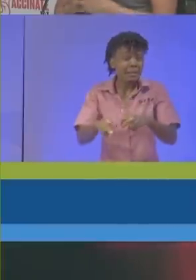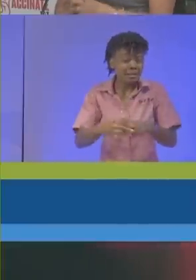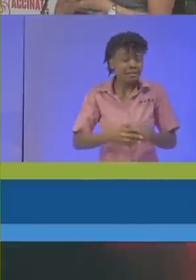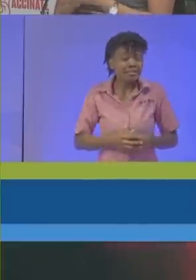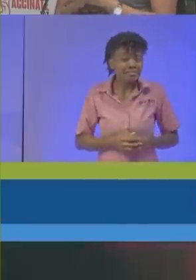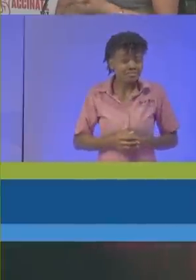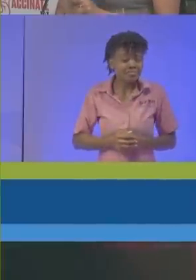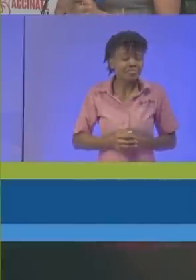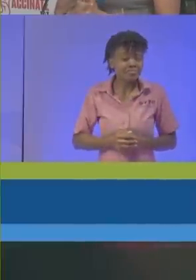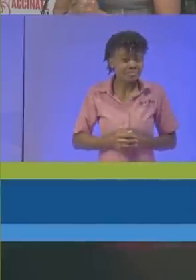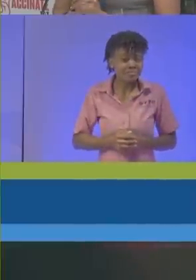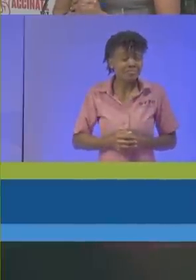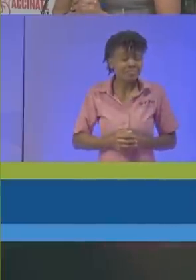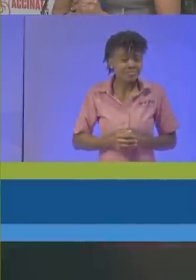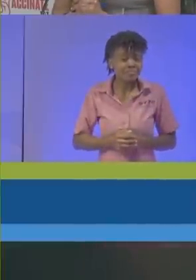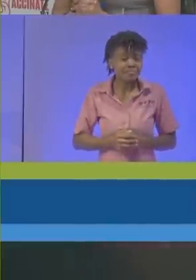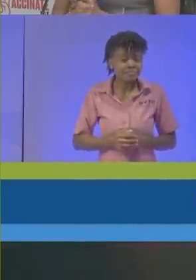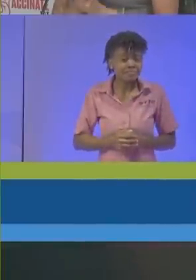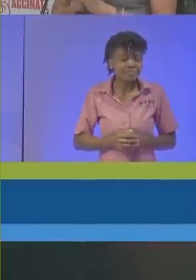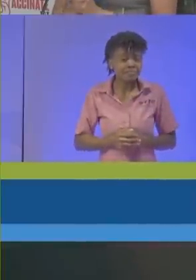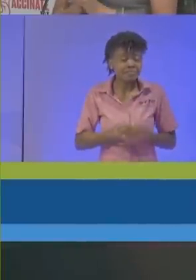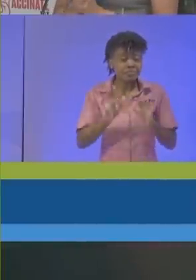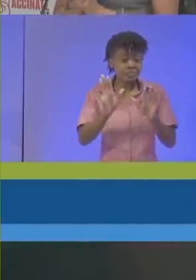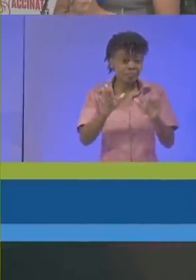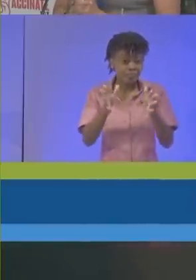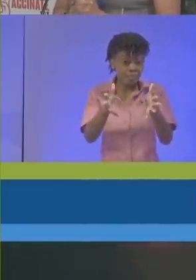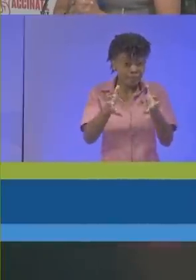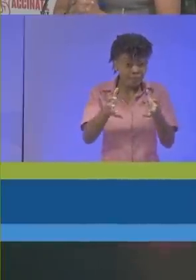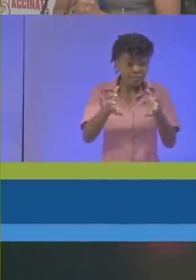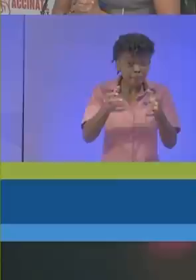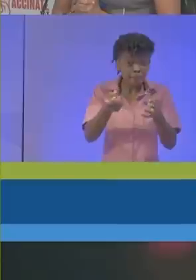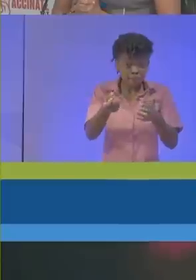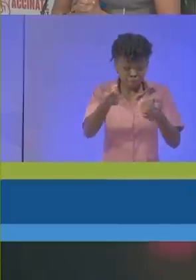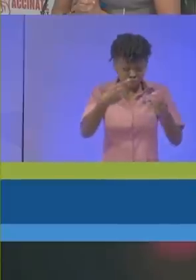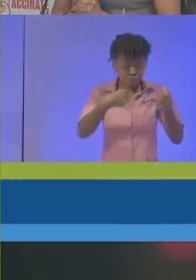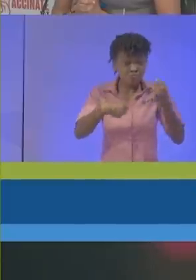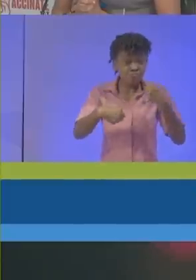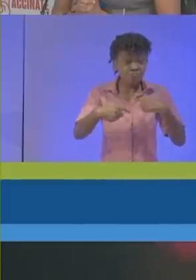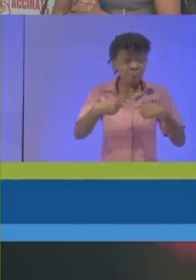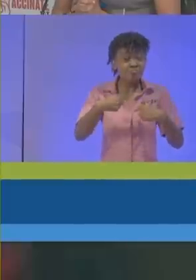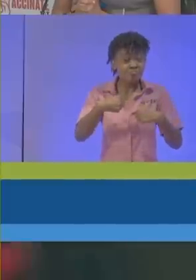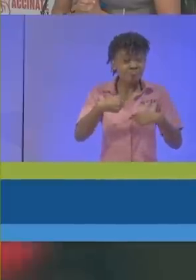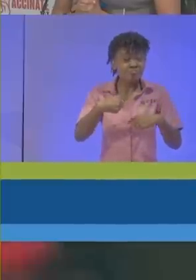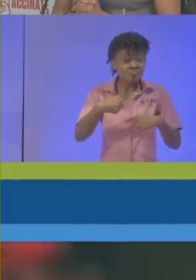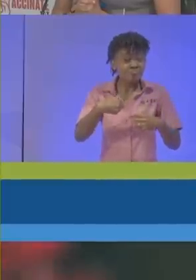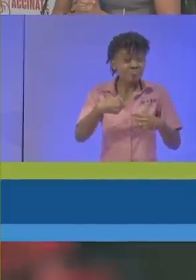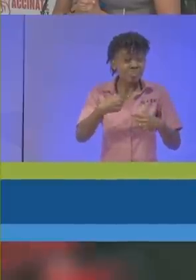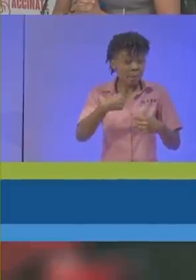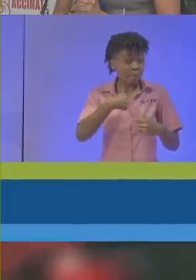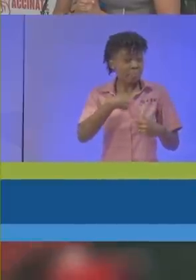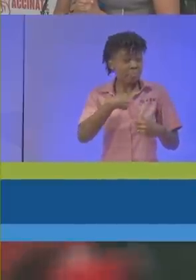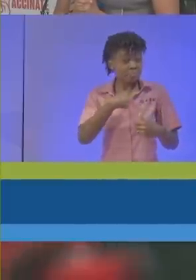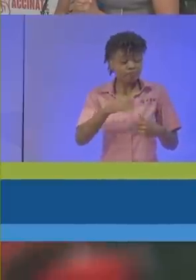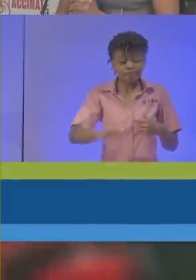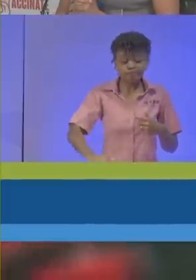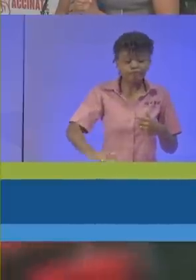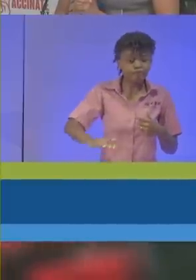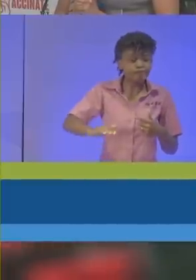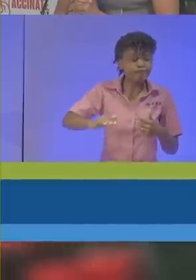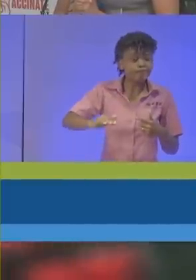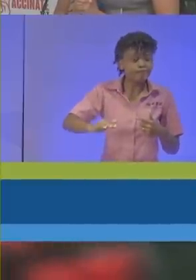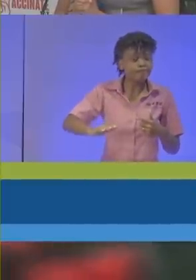So we want to ask ourselves some questions. How many of us had measles as a child or knew someone who contracted